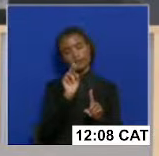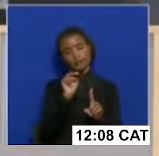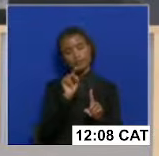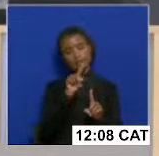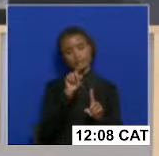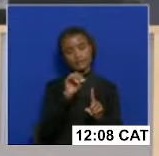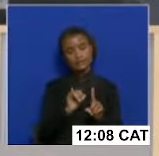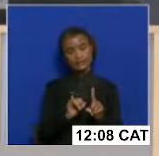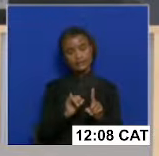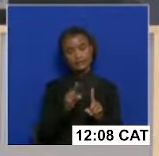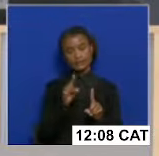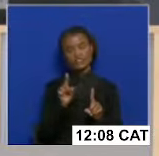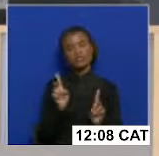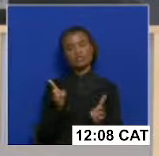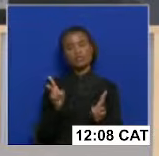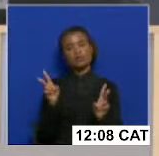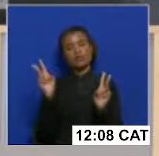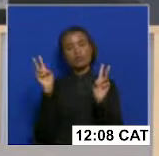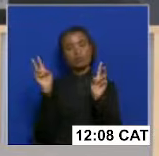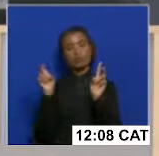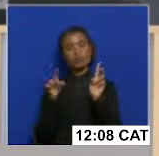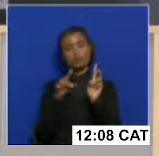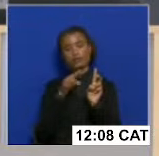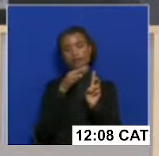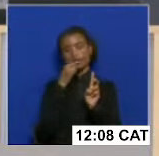Who are communicating here?